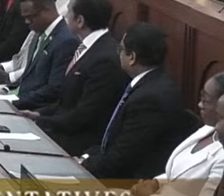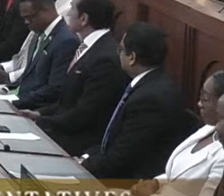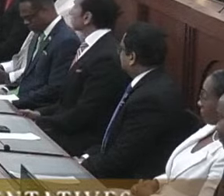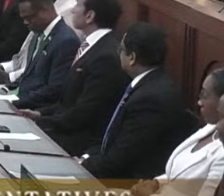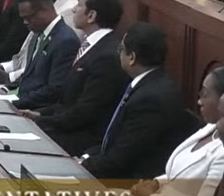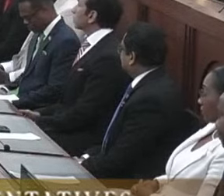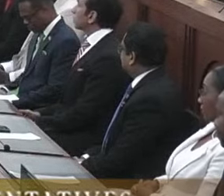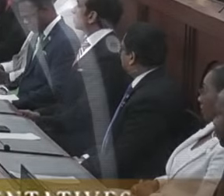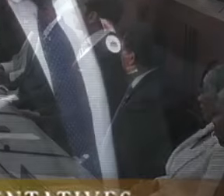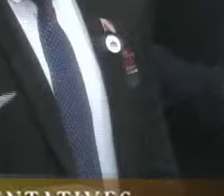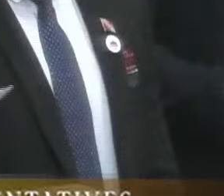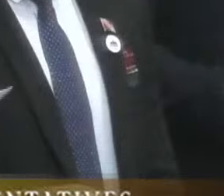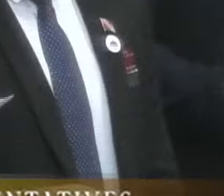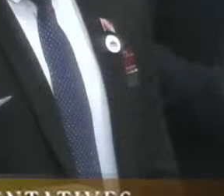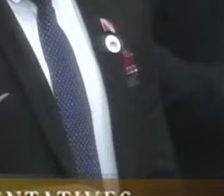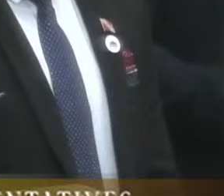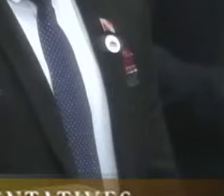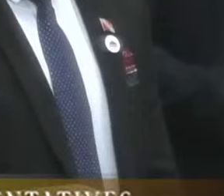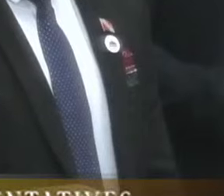The Honorable Jagdeo Singh,